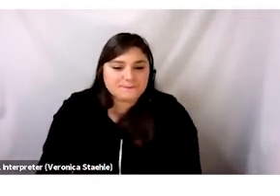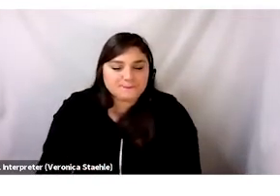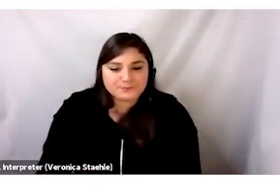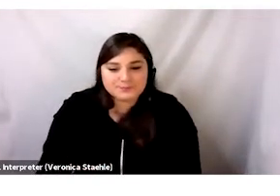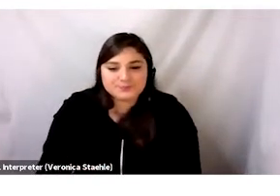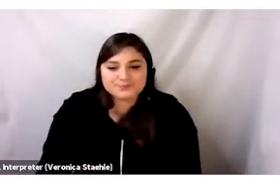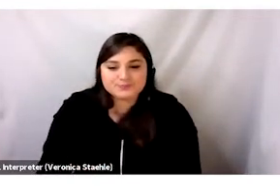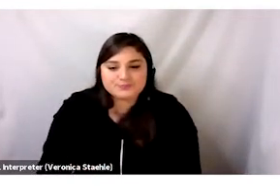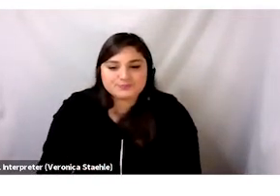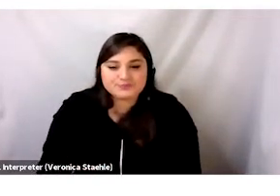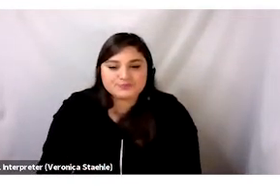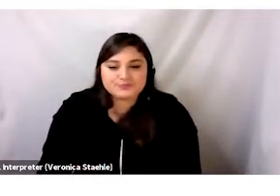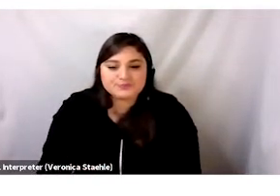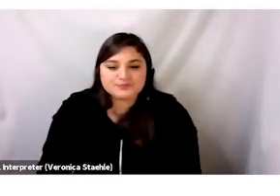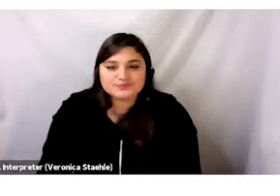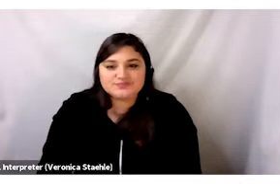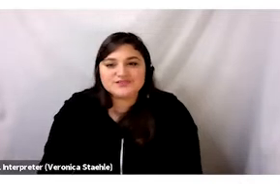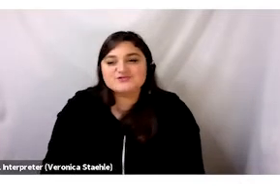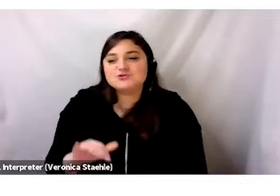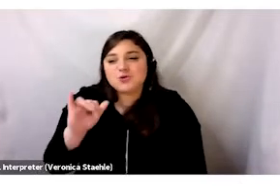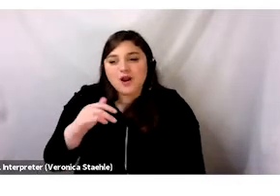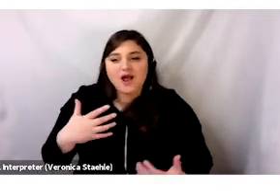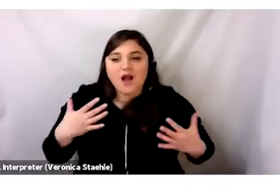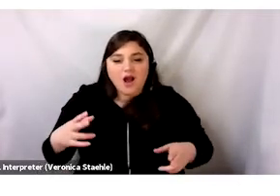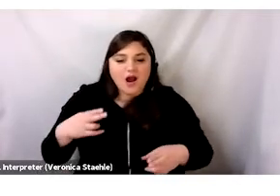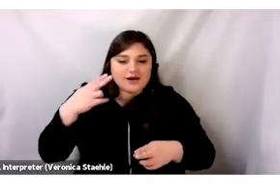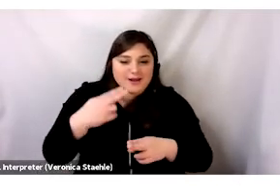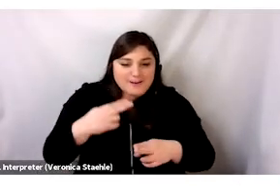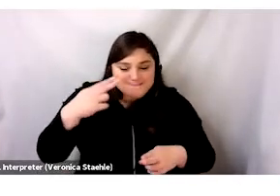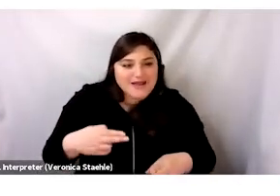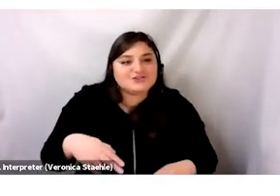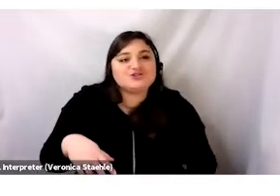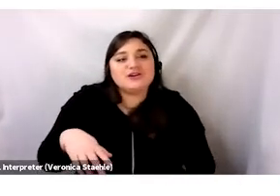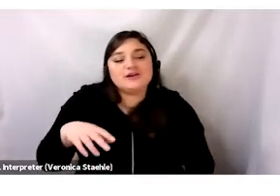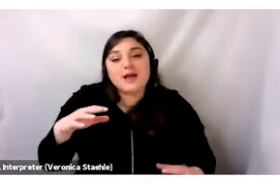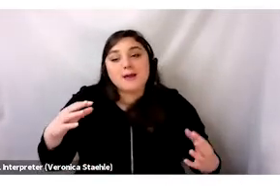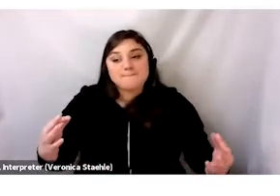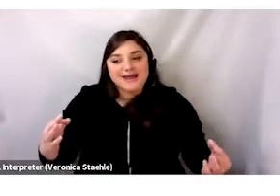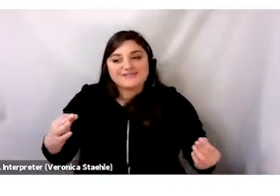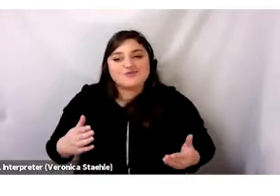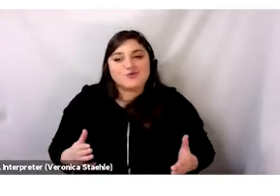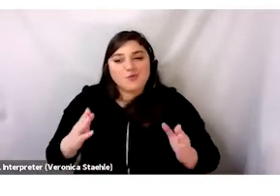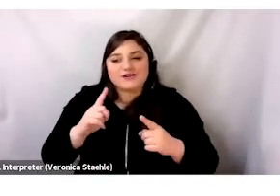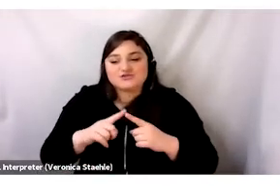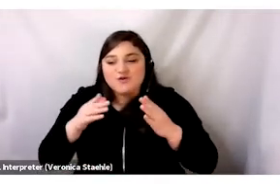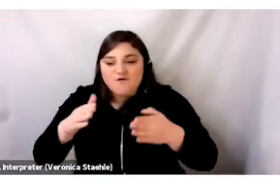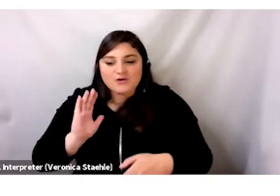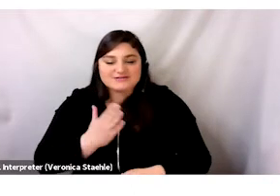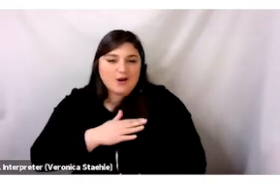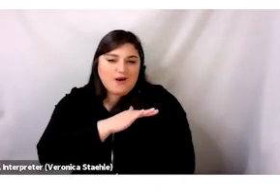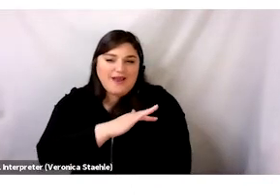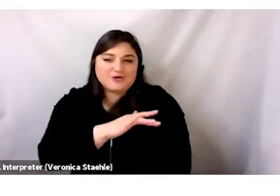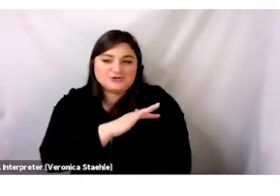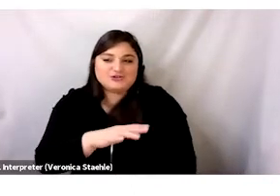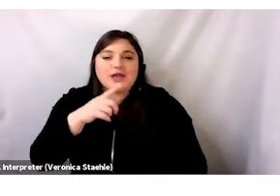As I mentioned earlier, meditation is a powerful way to sustain our energy and also our focus. Another reason that